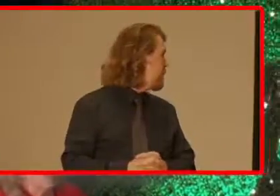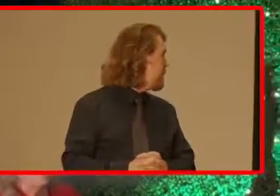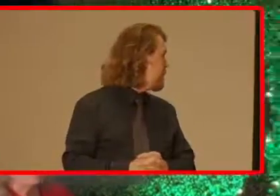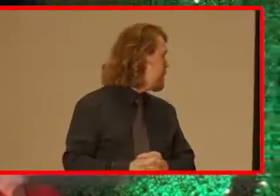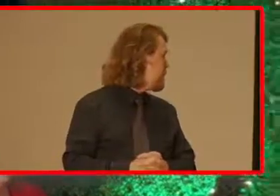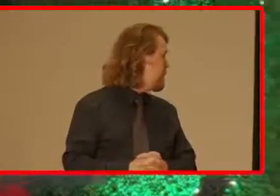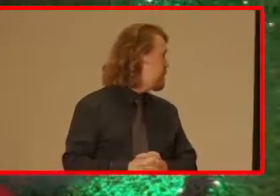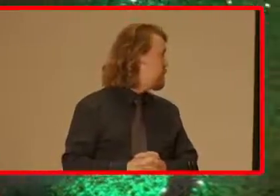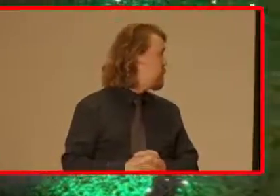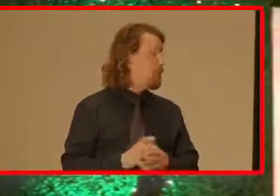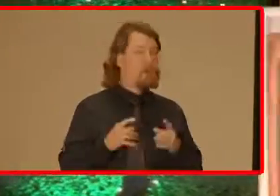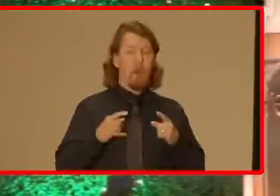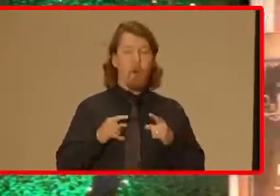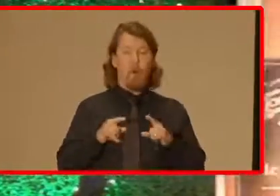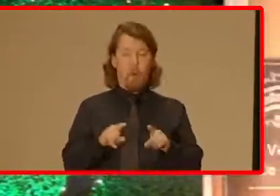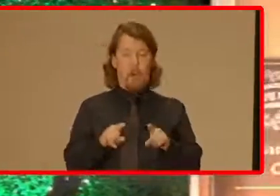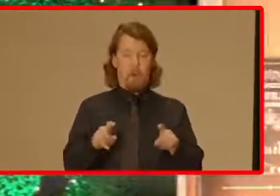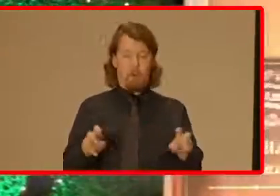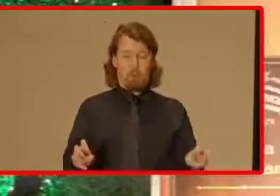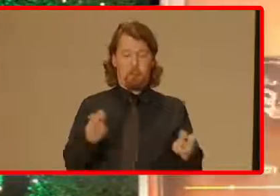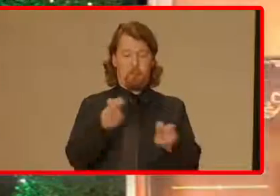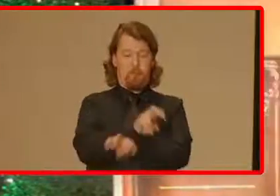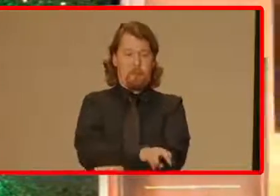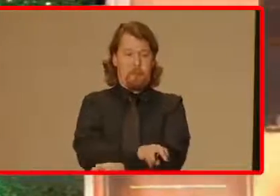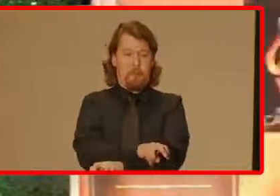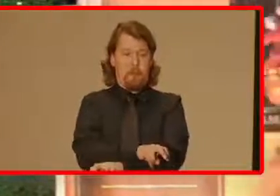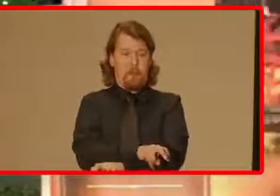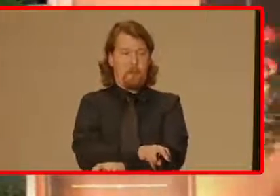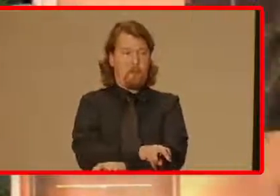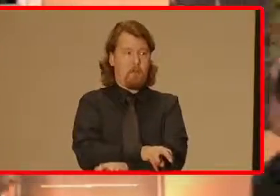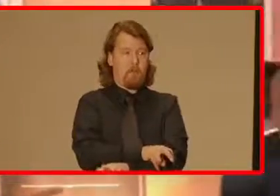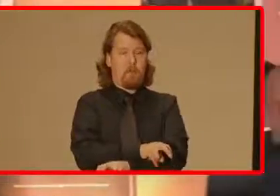And while we're in transition,